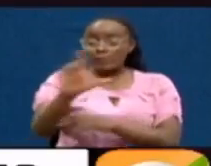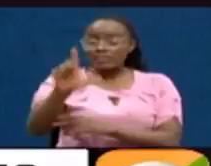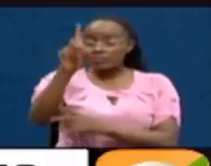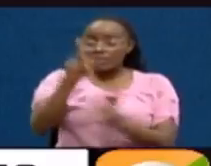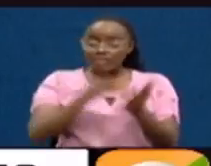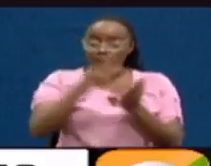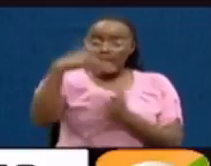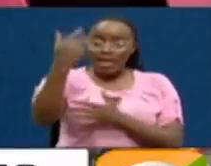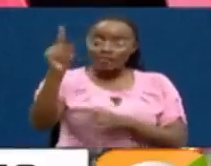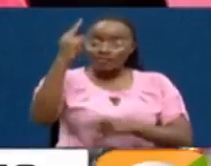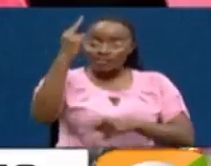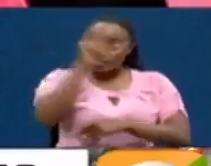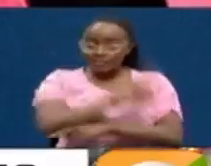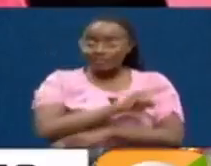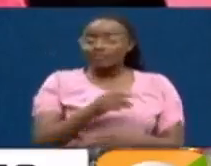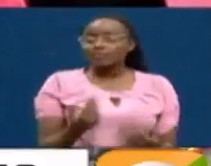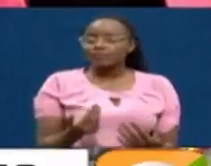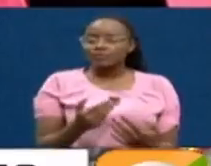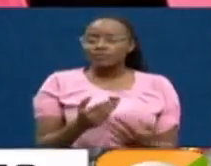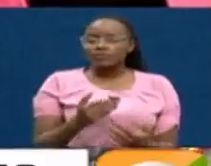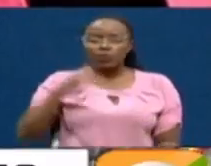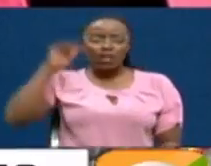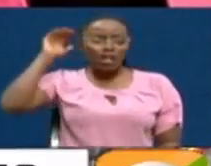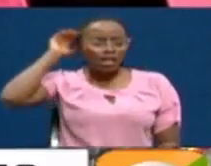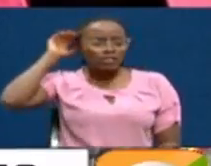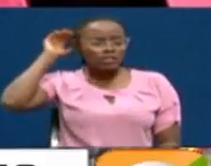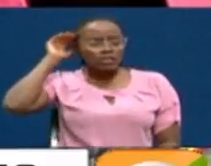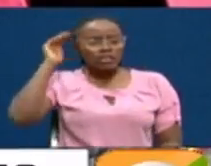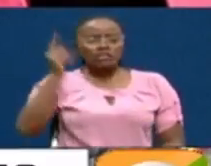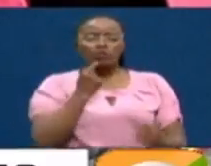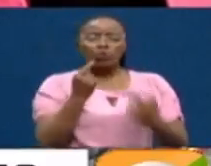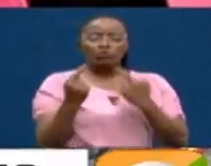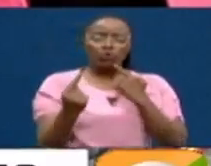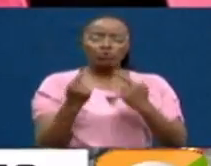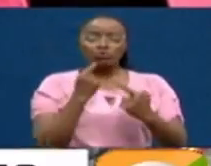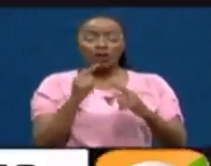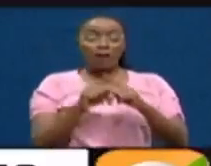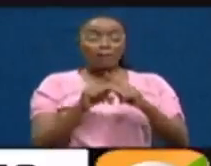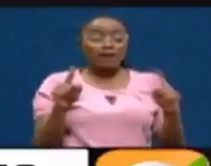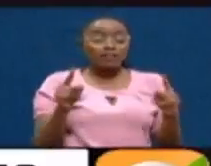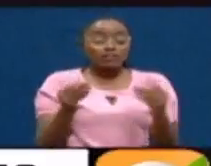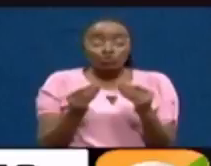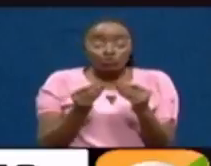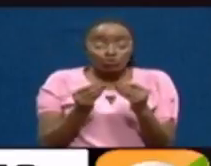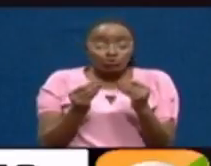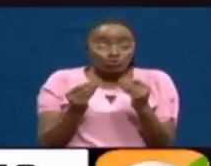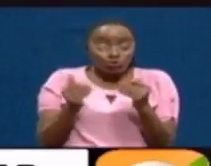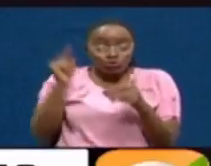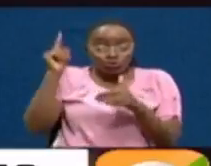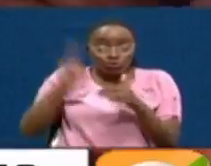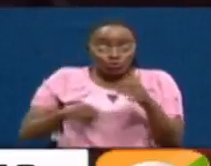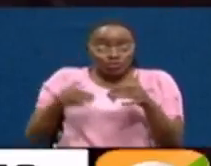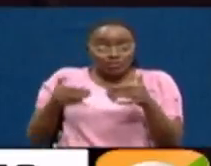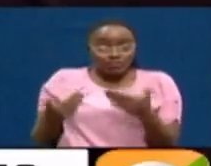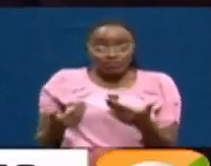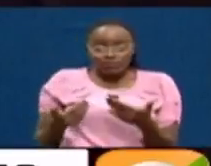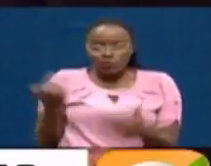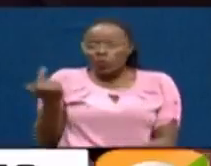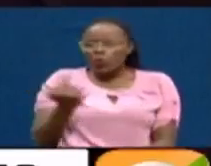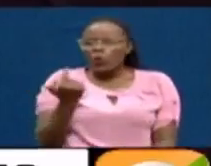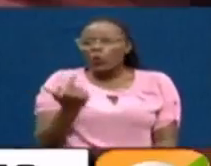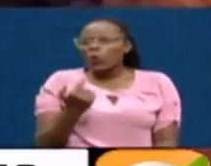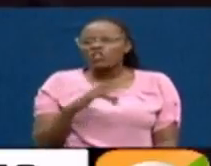every single day. And we listen and we talk about it. But what are the solutions? We feel like it's just